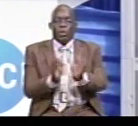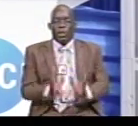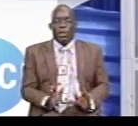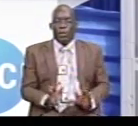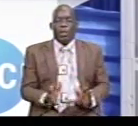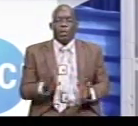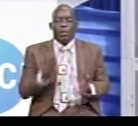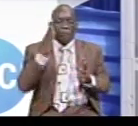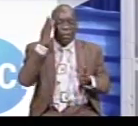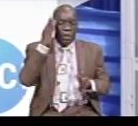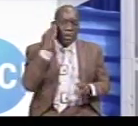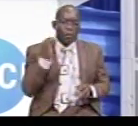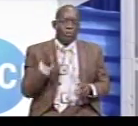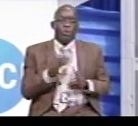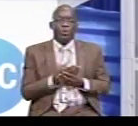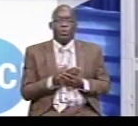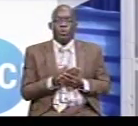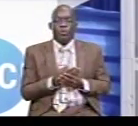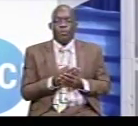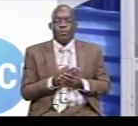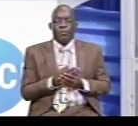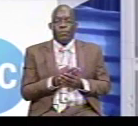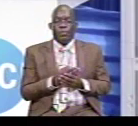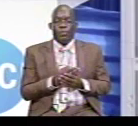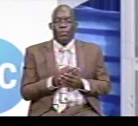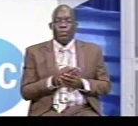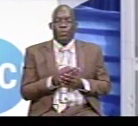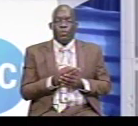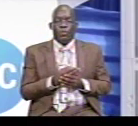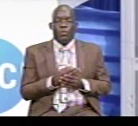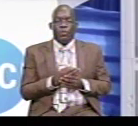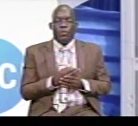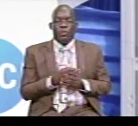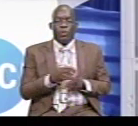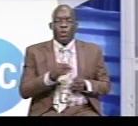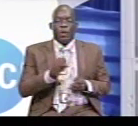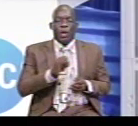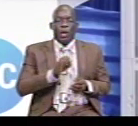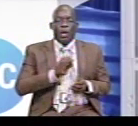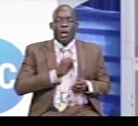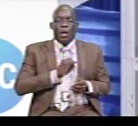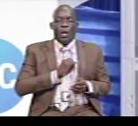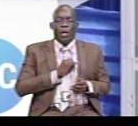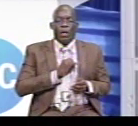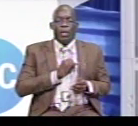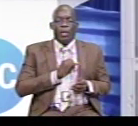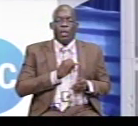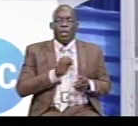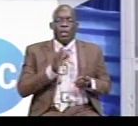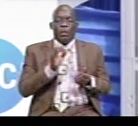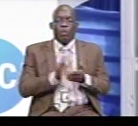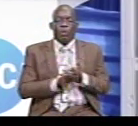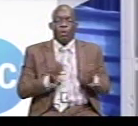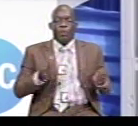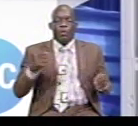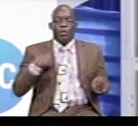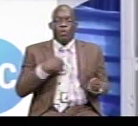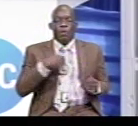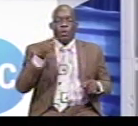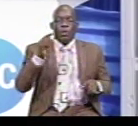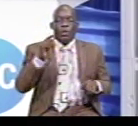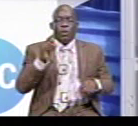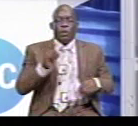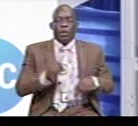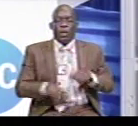be content with just the little measure that we have, but we pray you create in everyone a hunger and thirst for